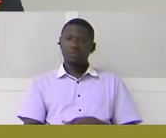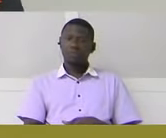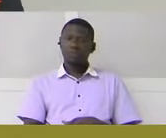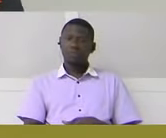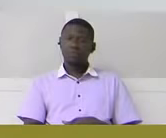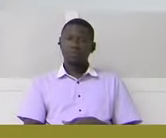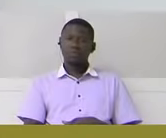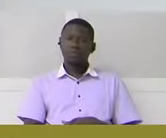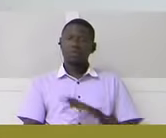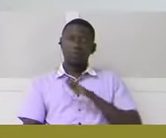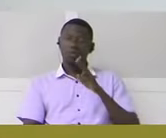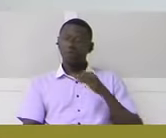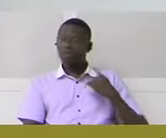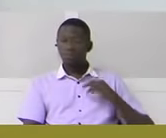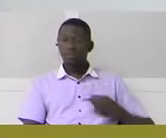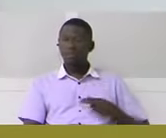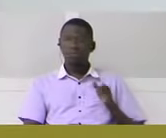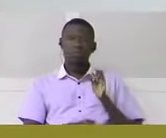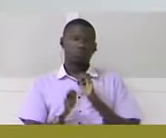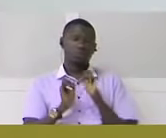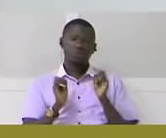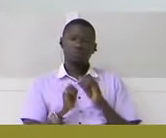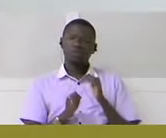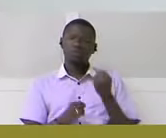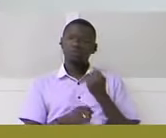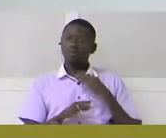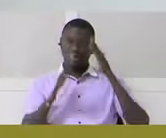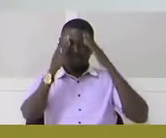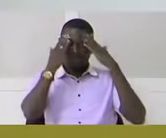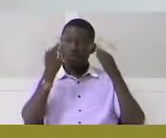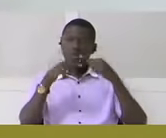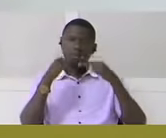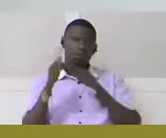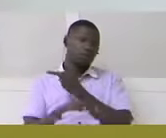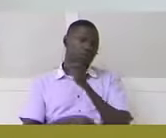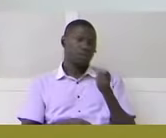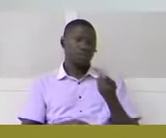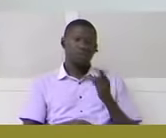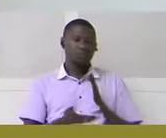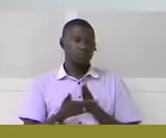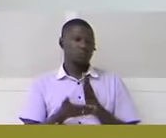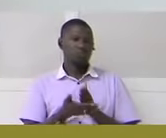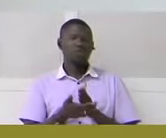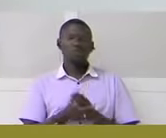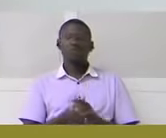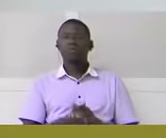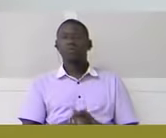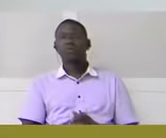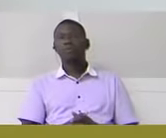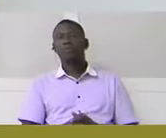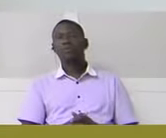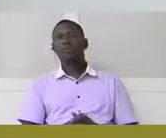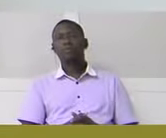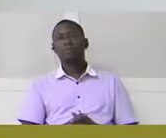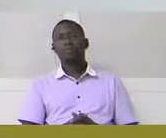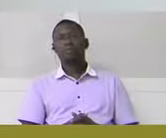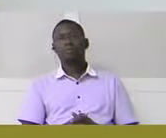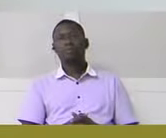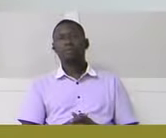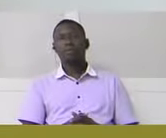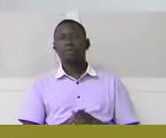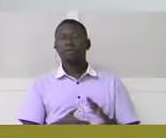ma, I did not. Because I never knew about them, definitely. And you